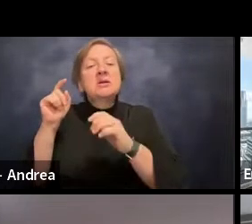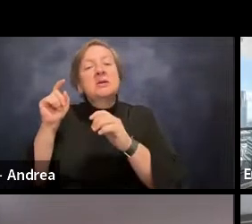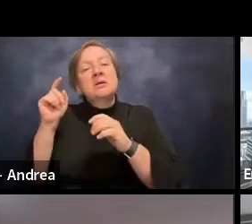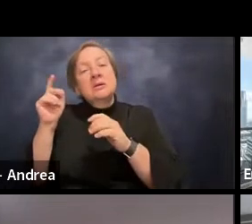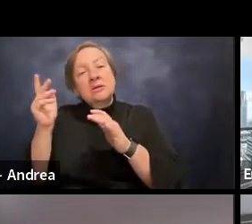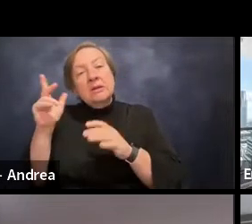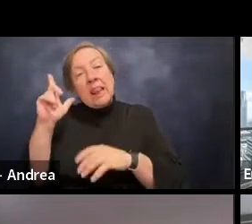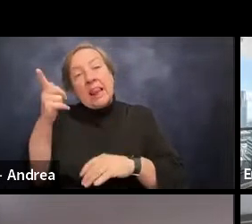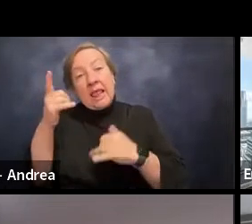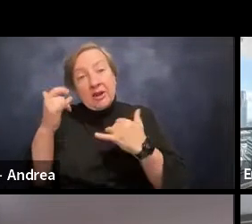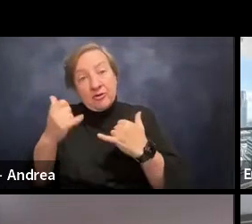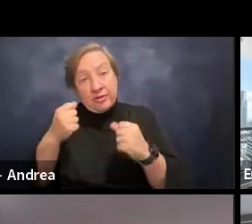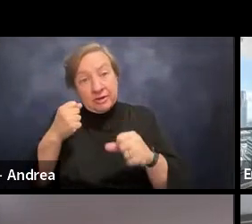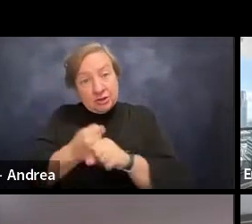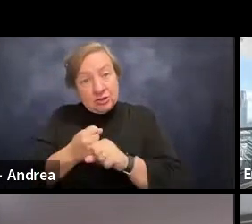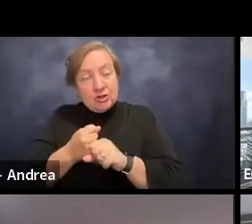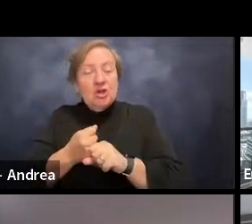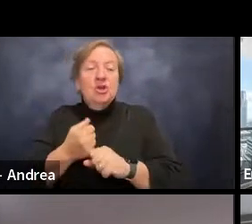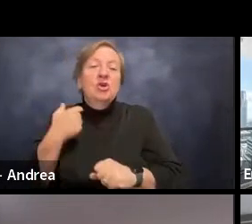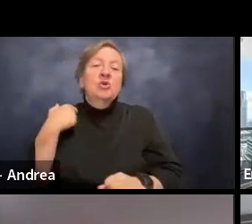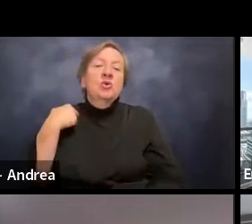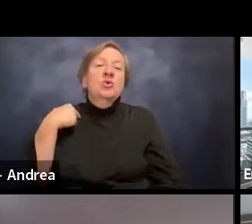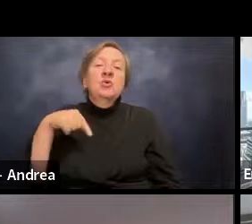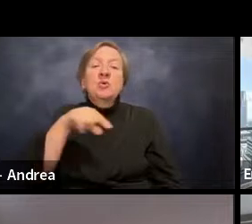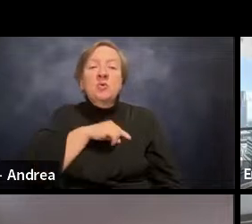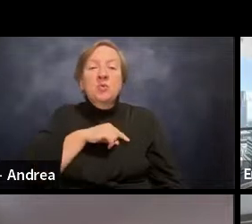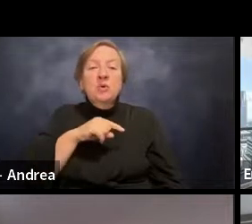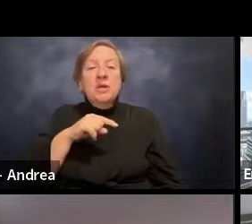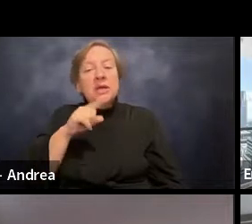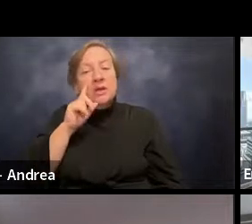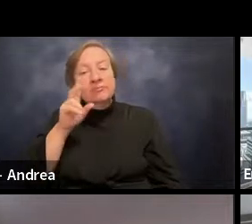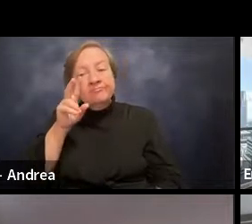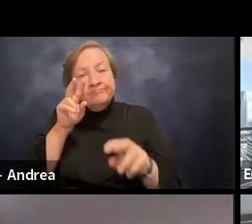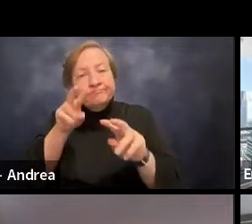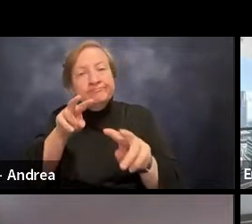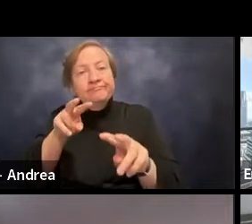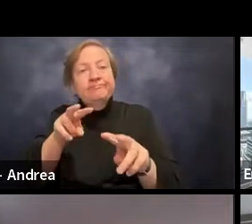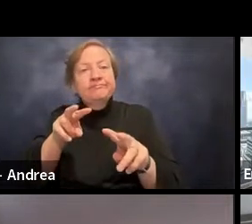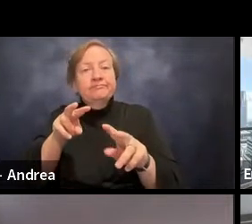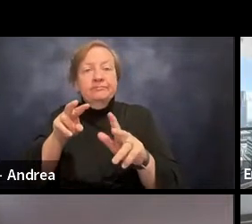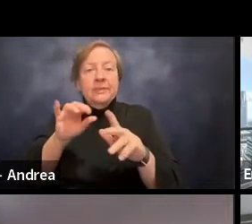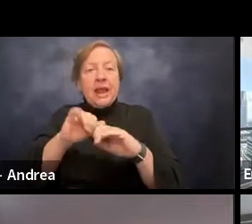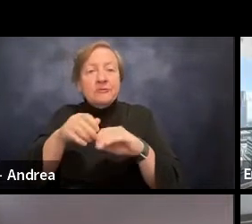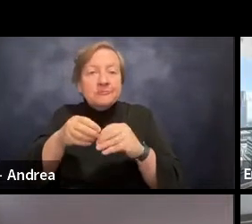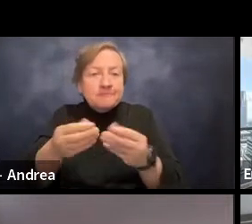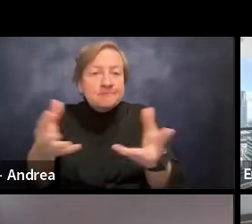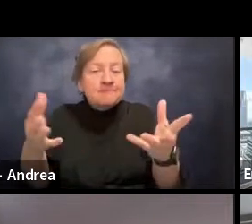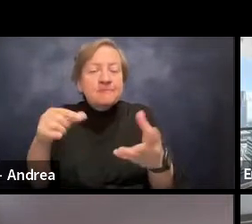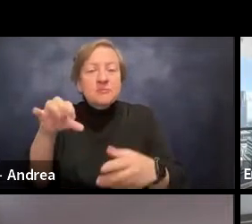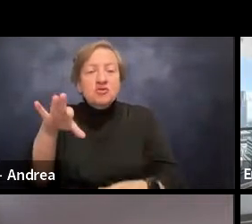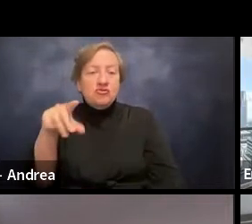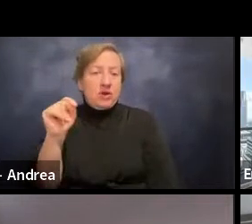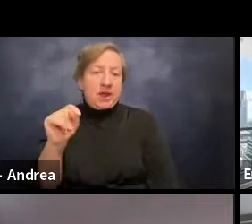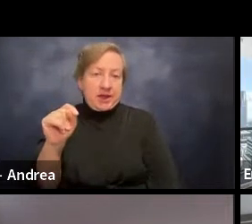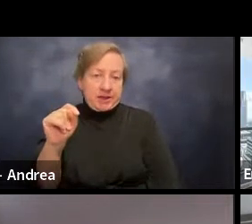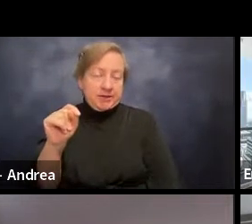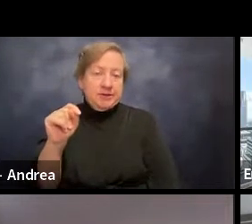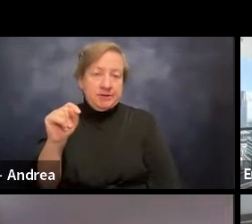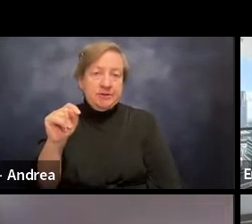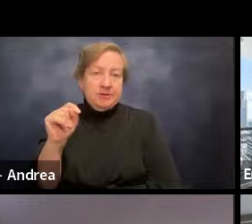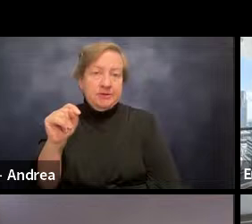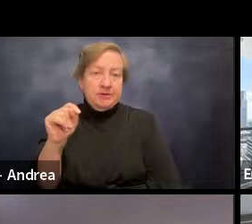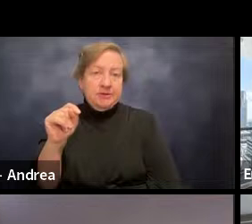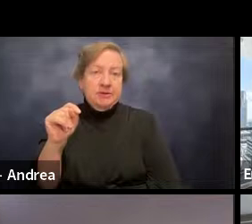Sometime later this year, we are looking at putting out some grants to